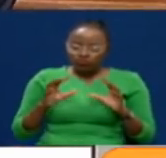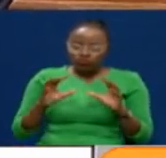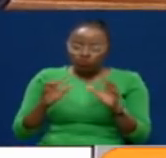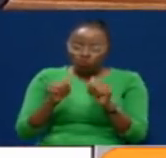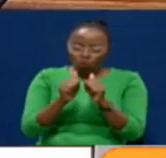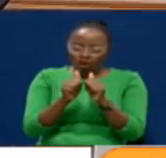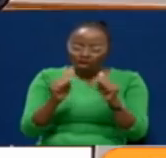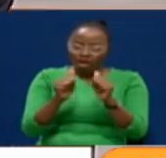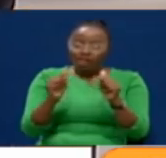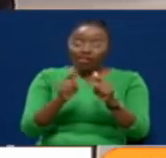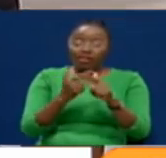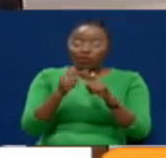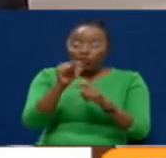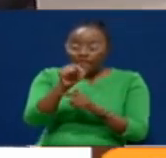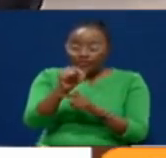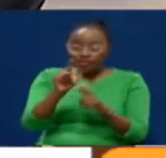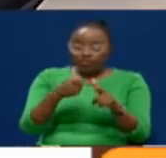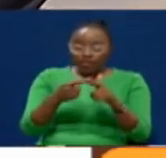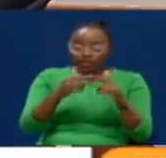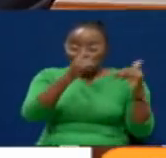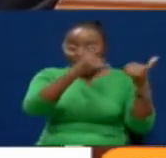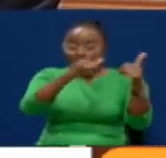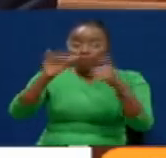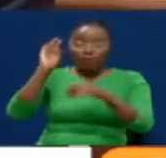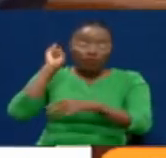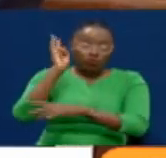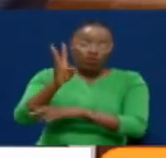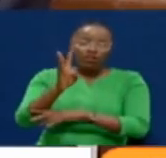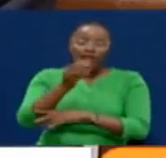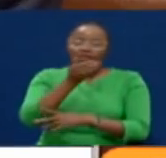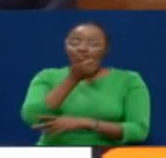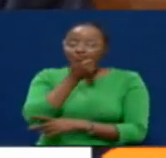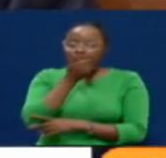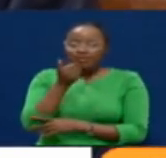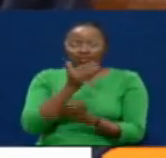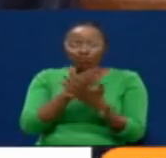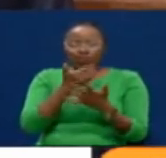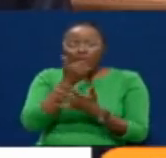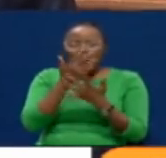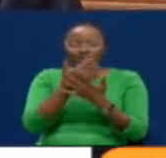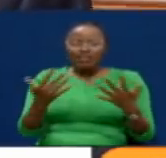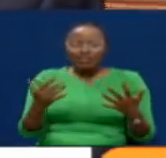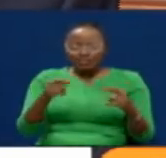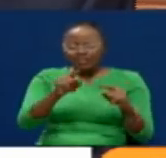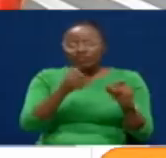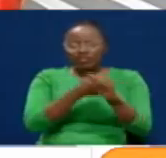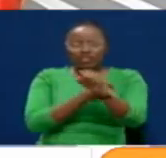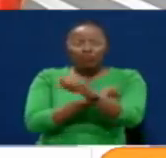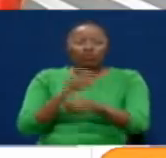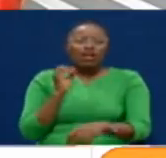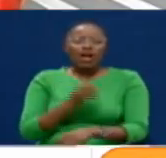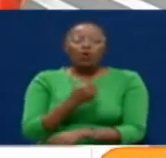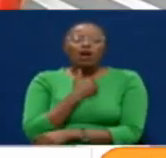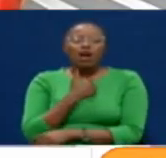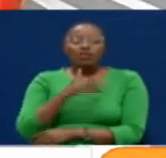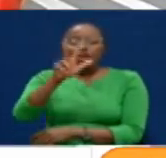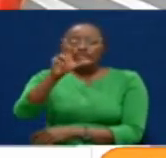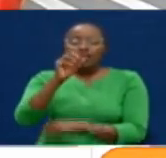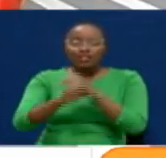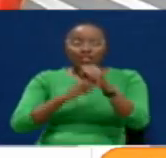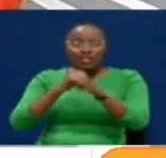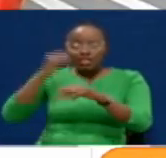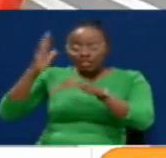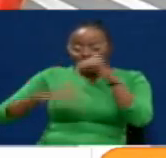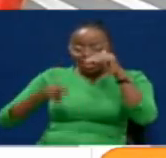and with that, we are going to implement some of the best things that we are doing, and he knows he has got all our support. And thank he's you. 30 years younger than